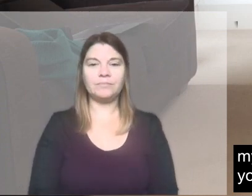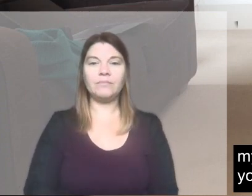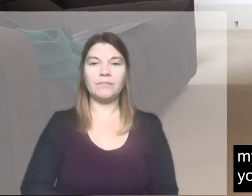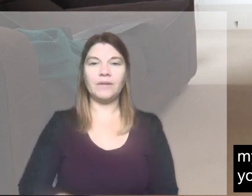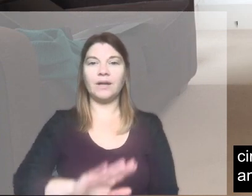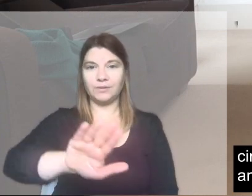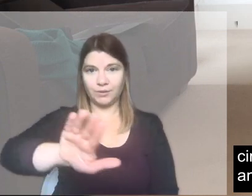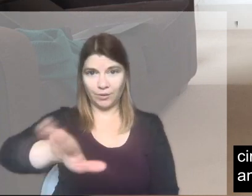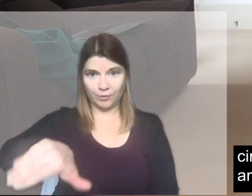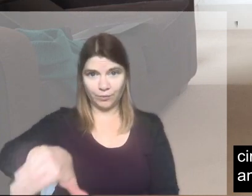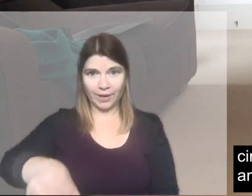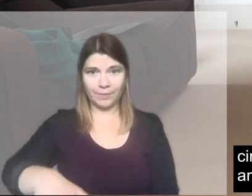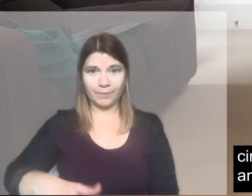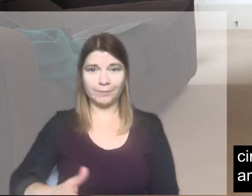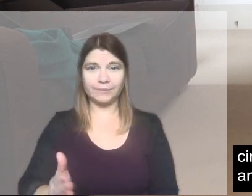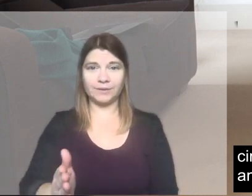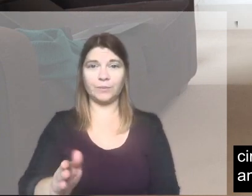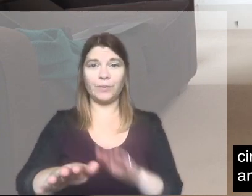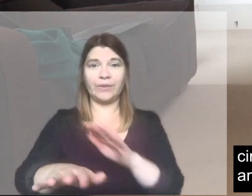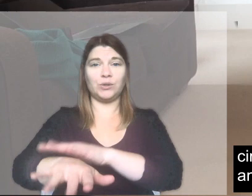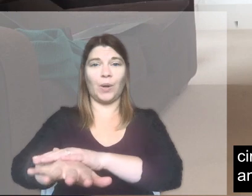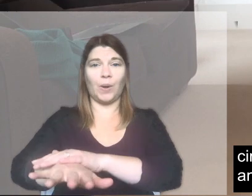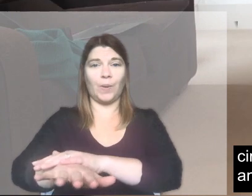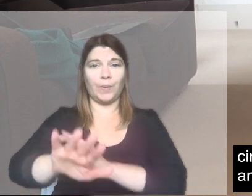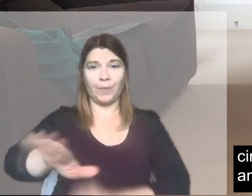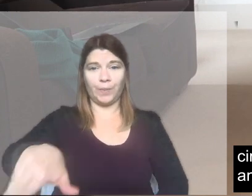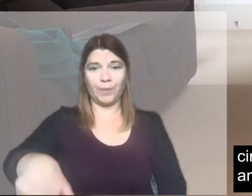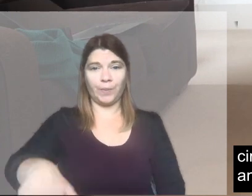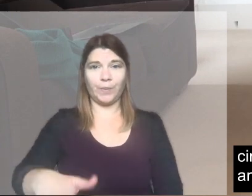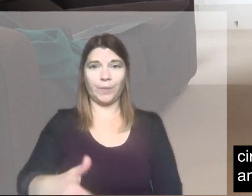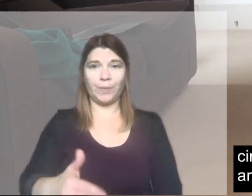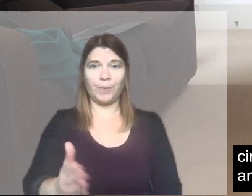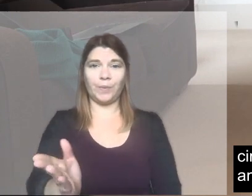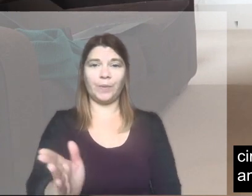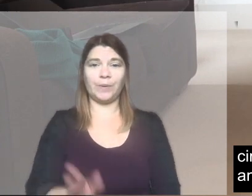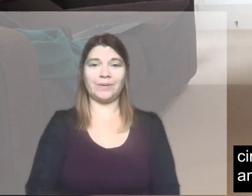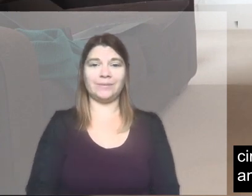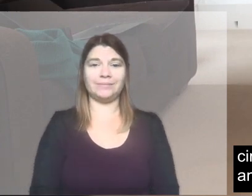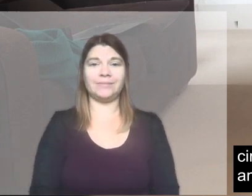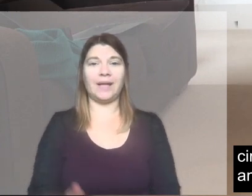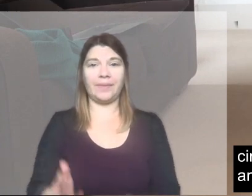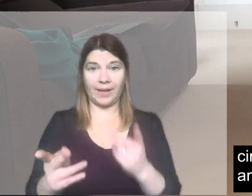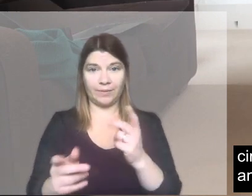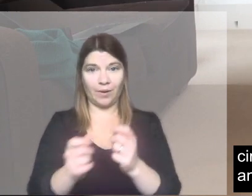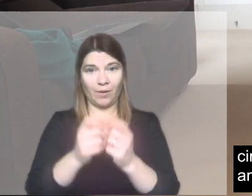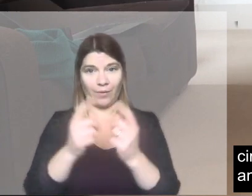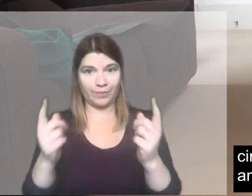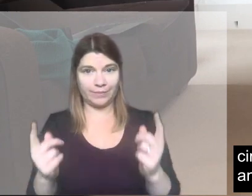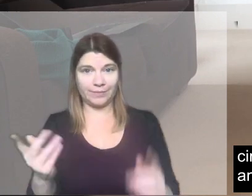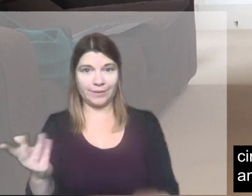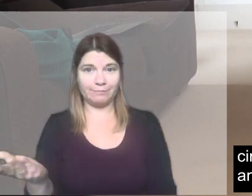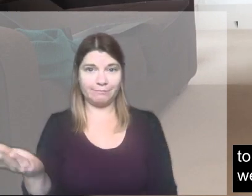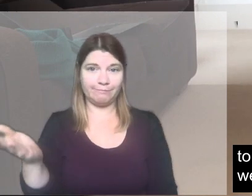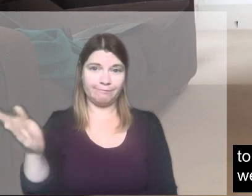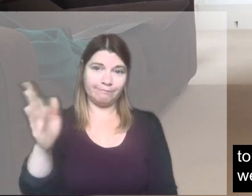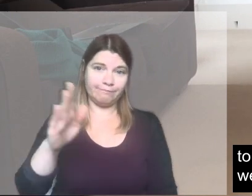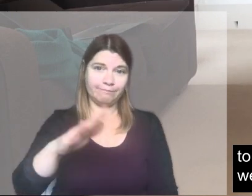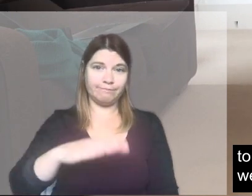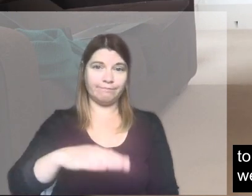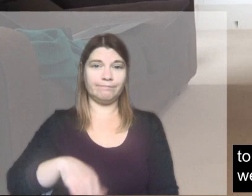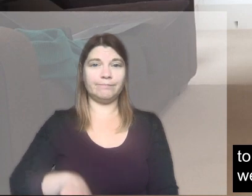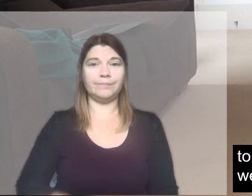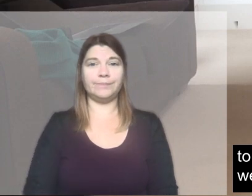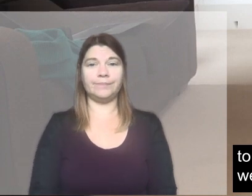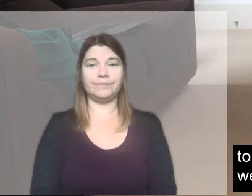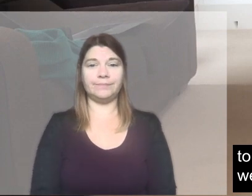And now I'm making a circle around in one direction. I'm going anti-clockwise, so now I'm going to change to going